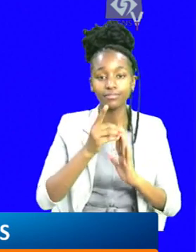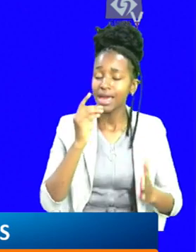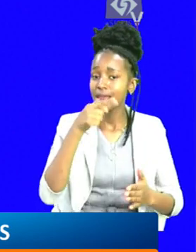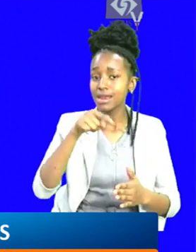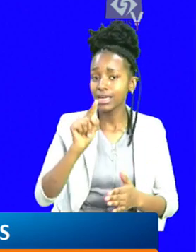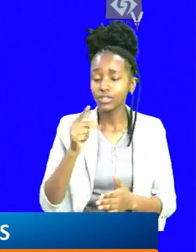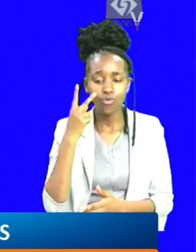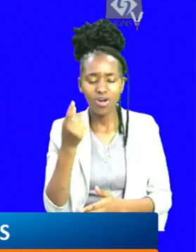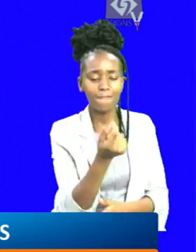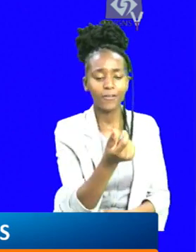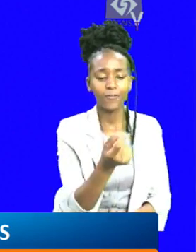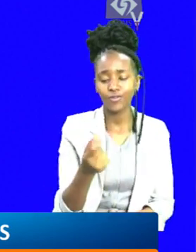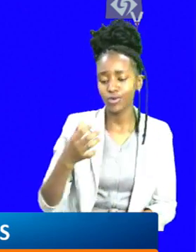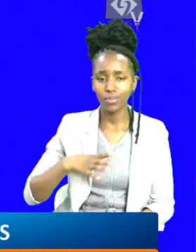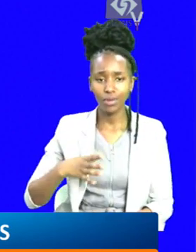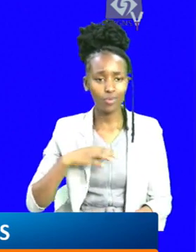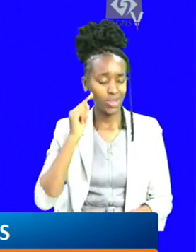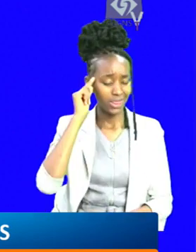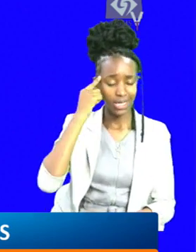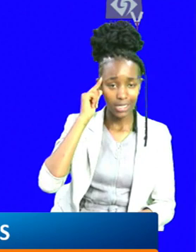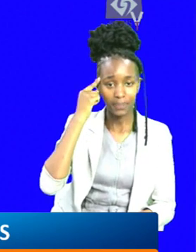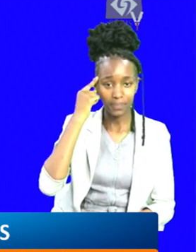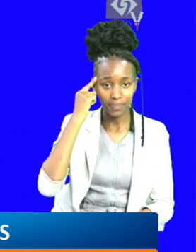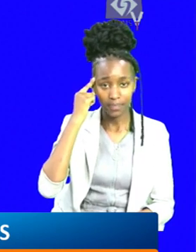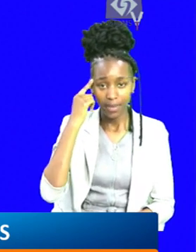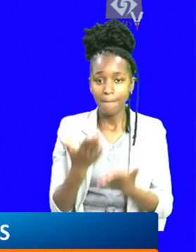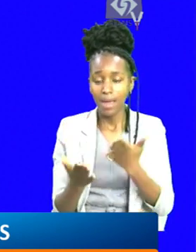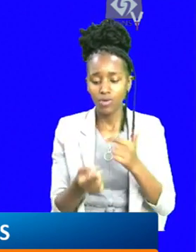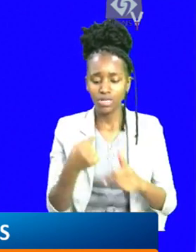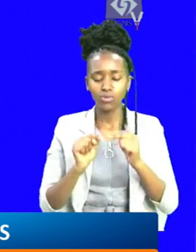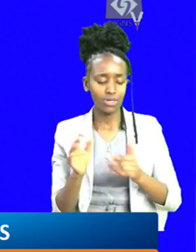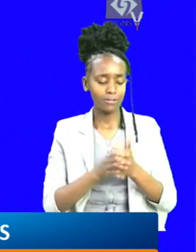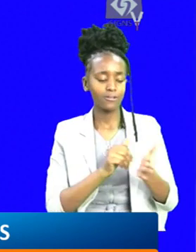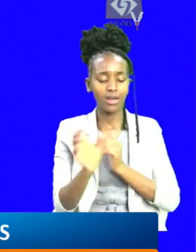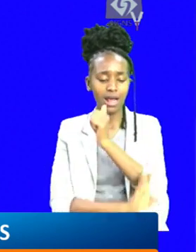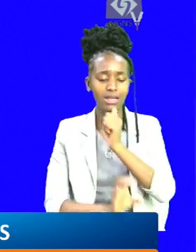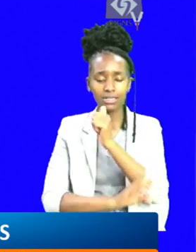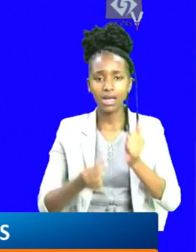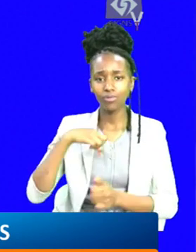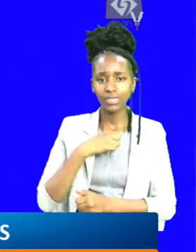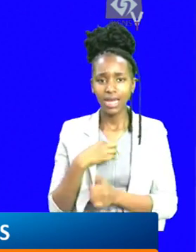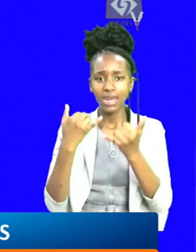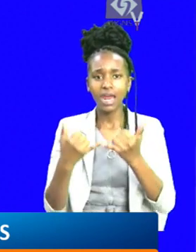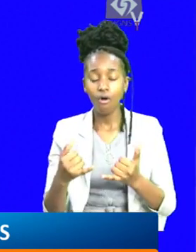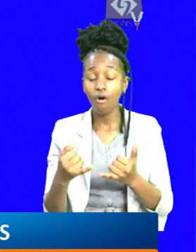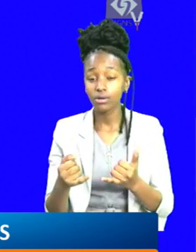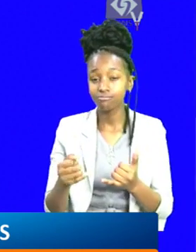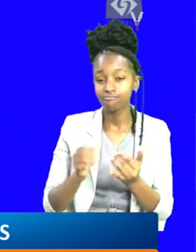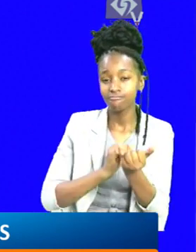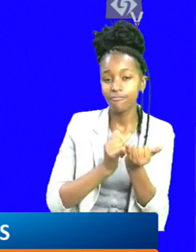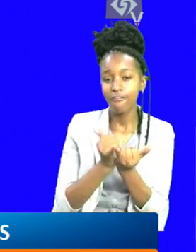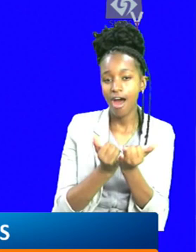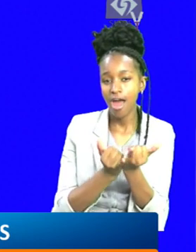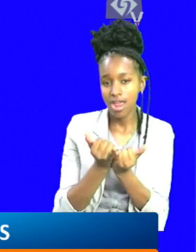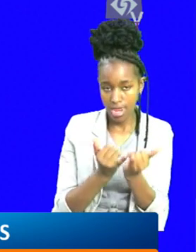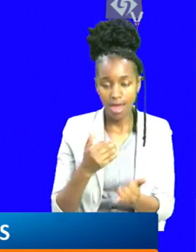inaenda mbele. It is not right for a few people to think that they can disorganize the country.